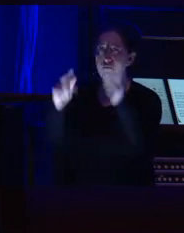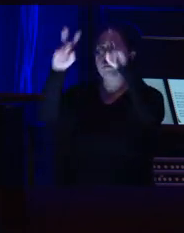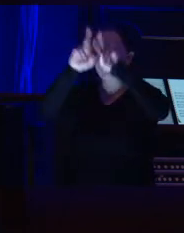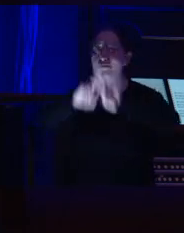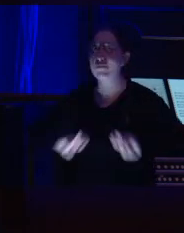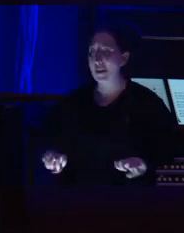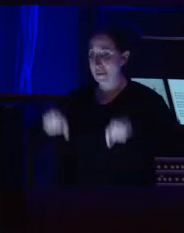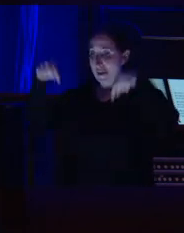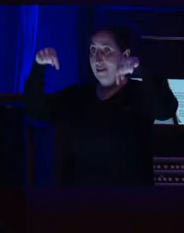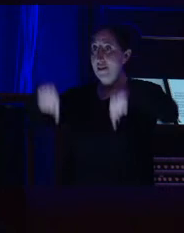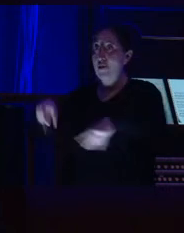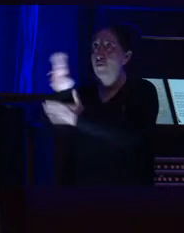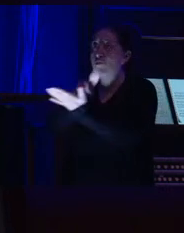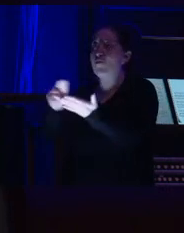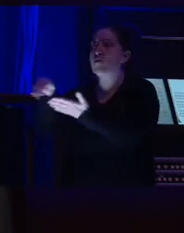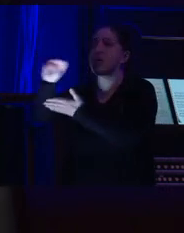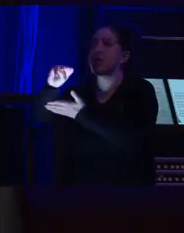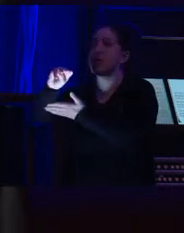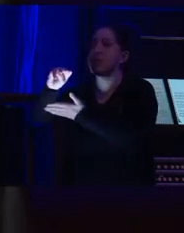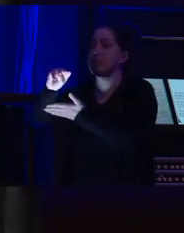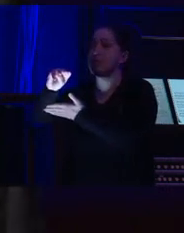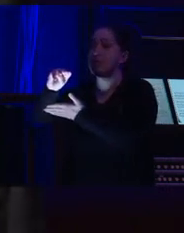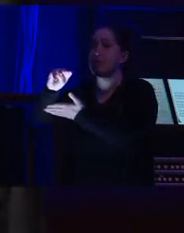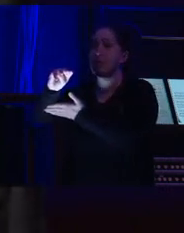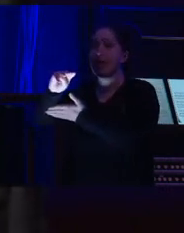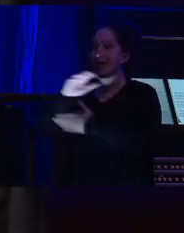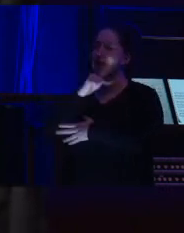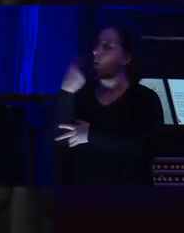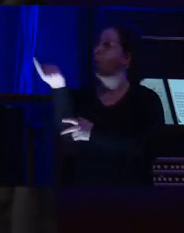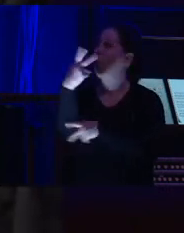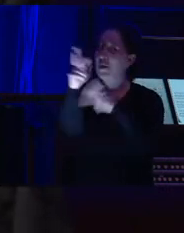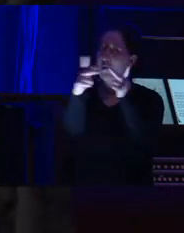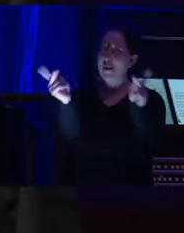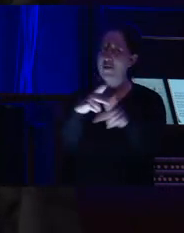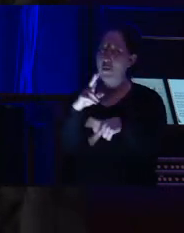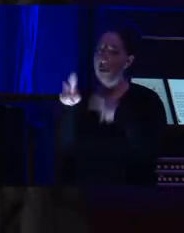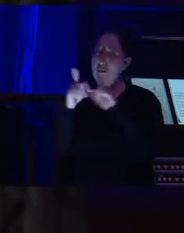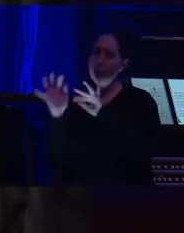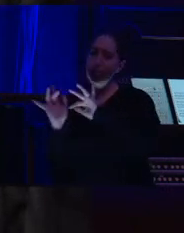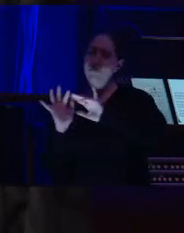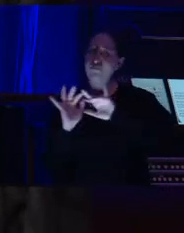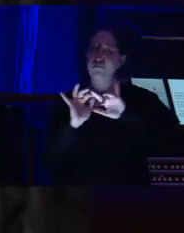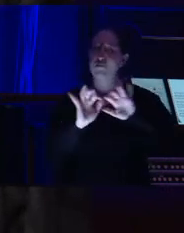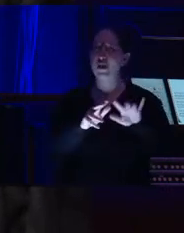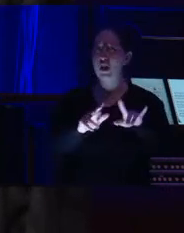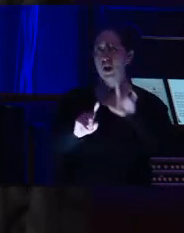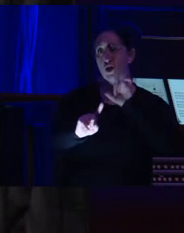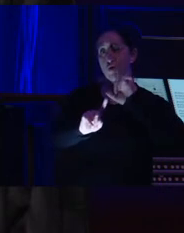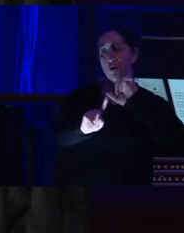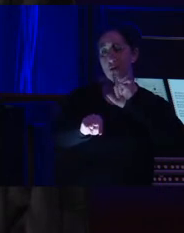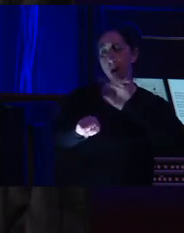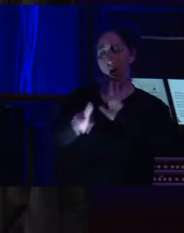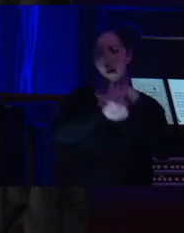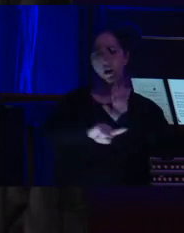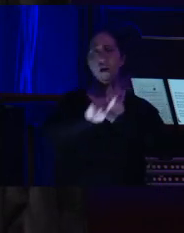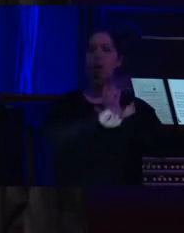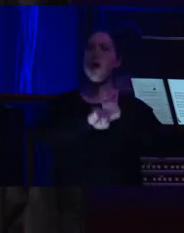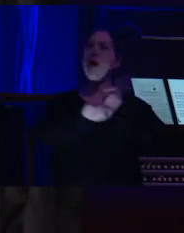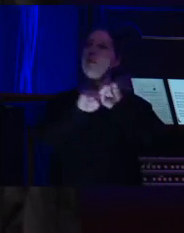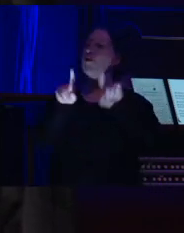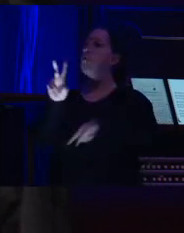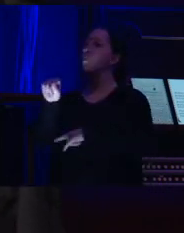University of Michigan is nothing if not a place where people come to respond to cynicism with